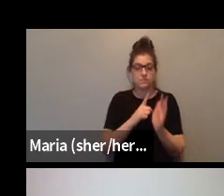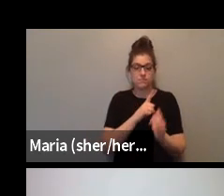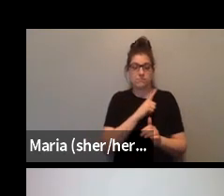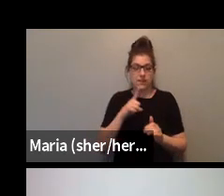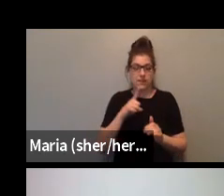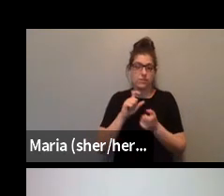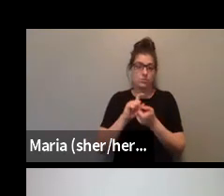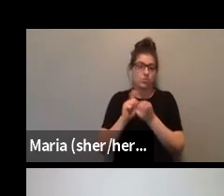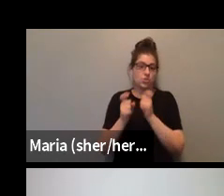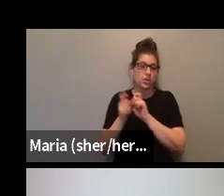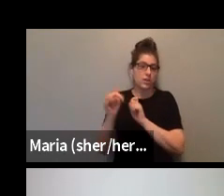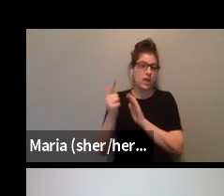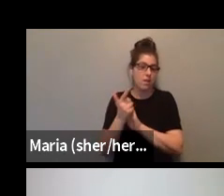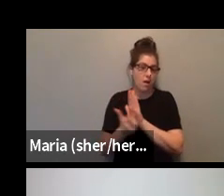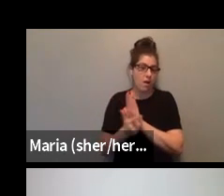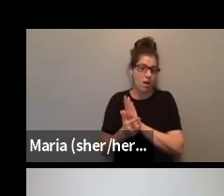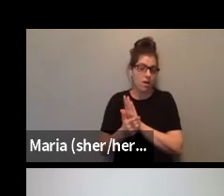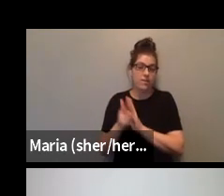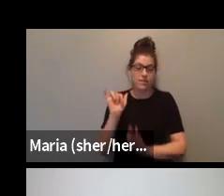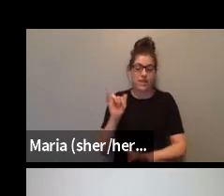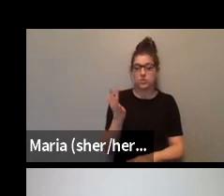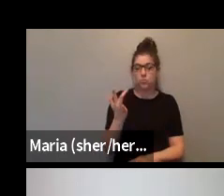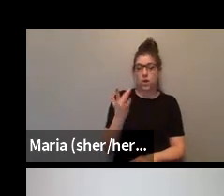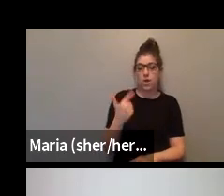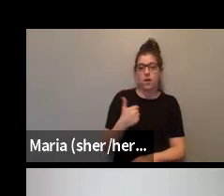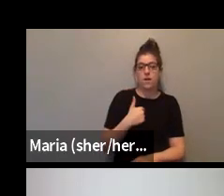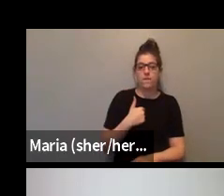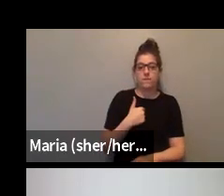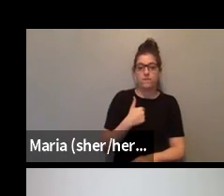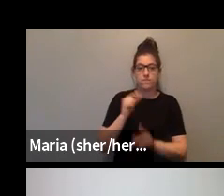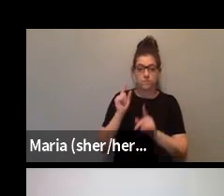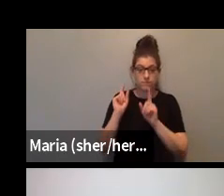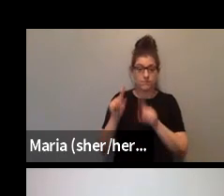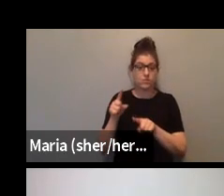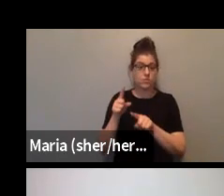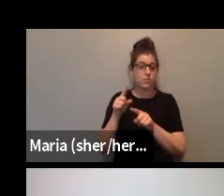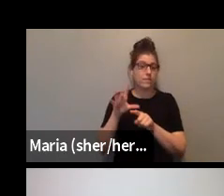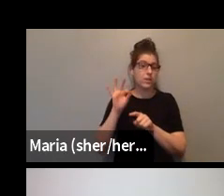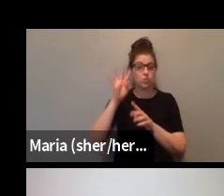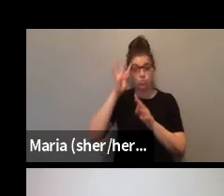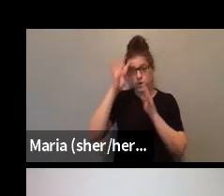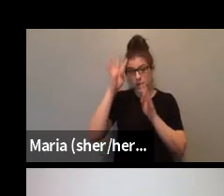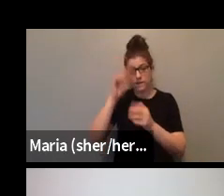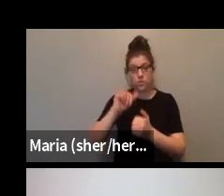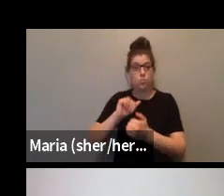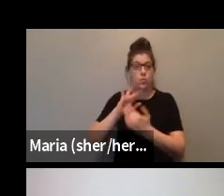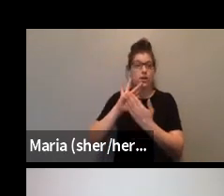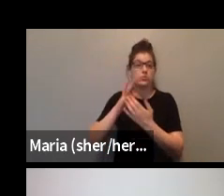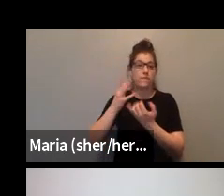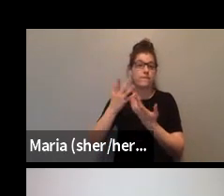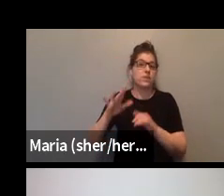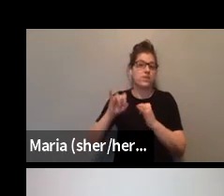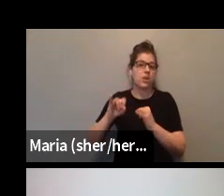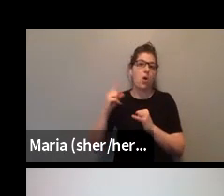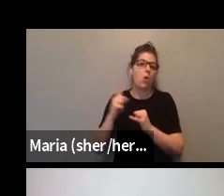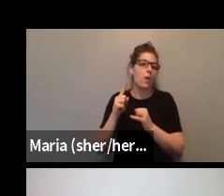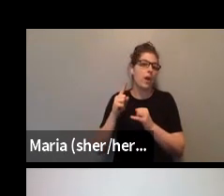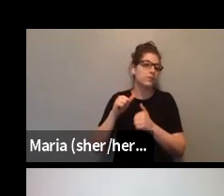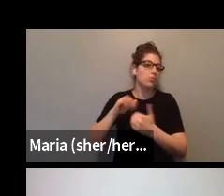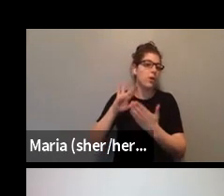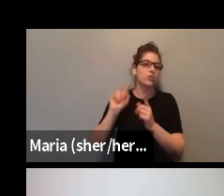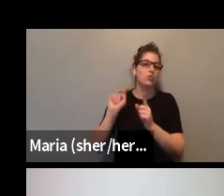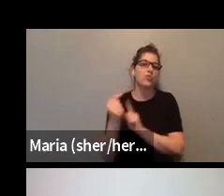that law. And that's why I've gone to finding creative ways to get around that. You know, there's always ways around red tape. And